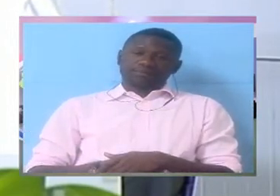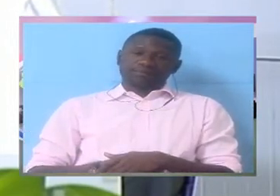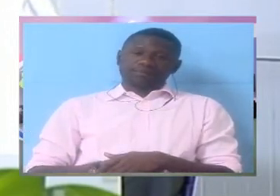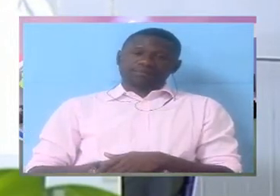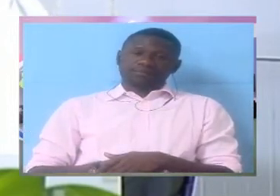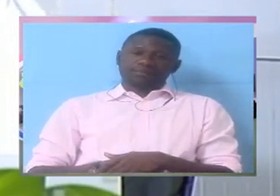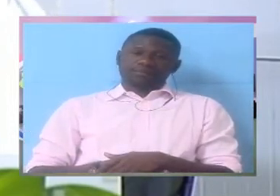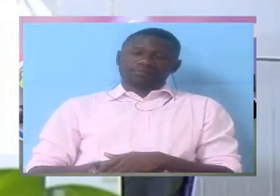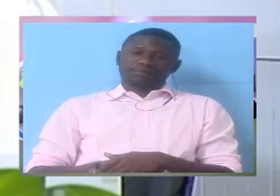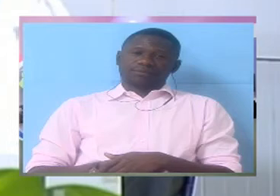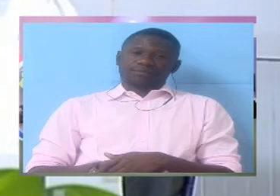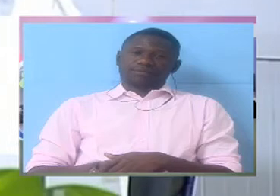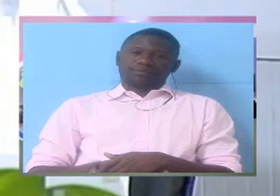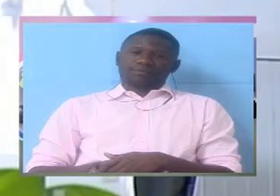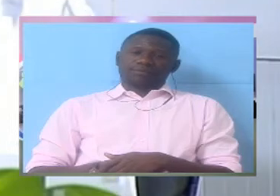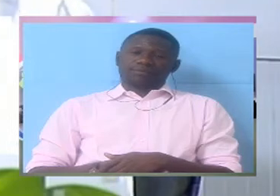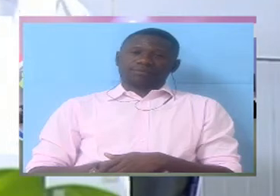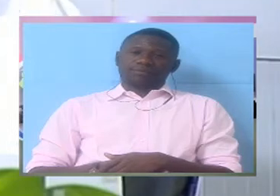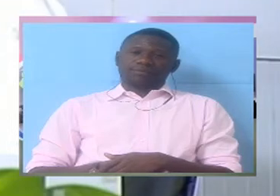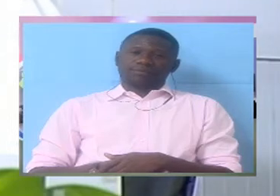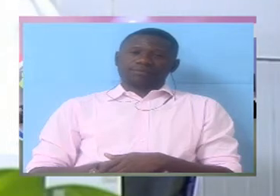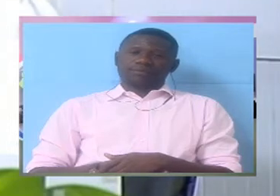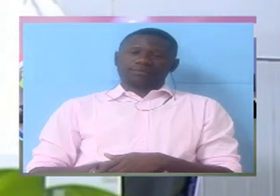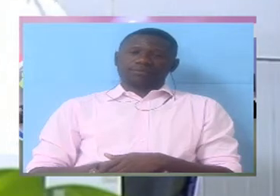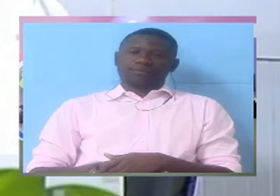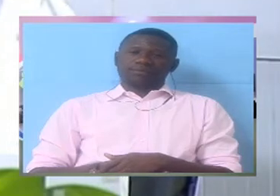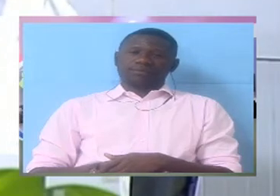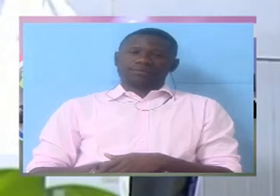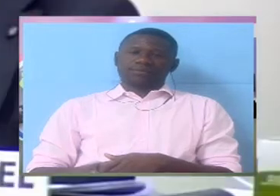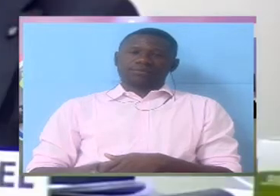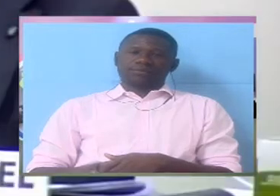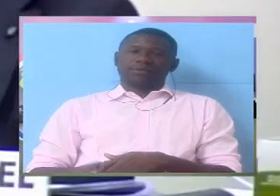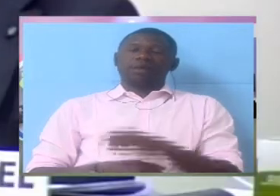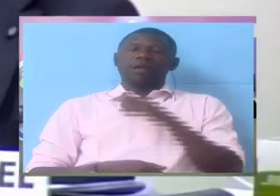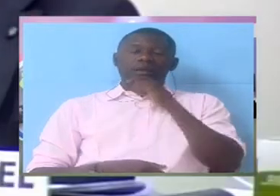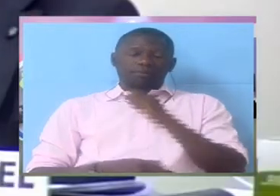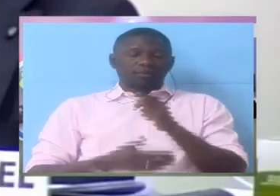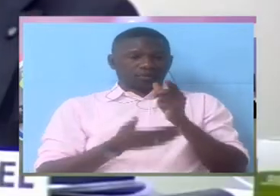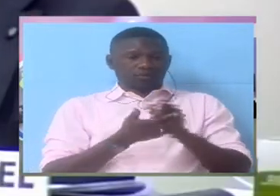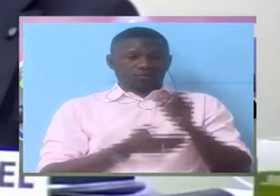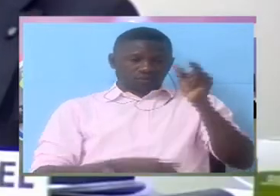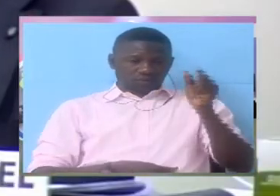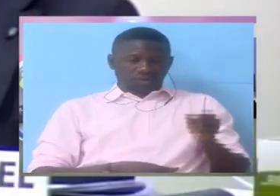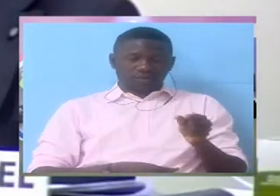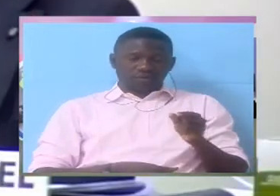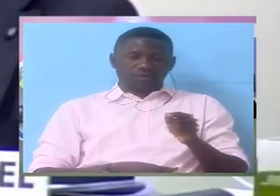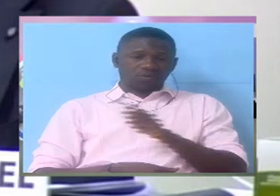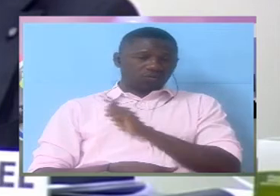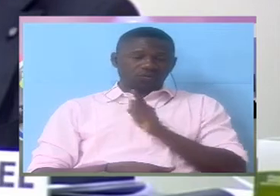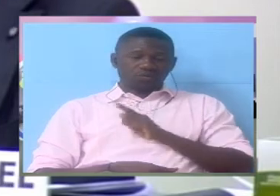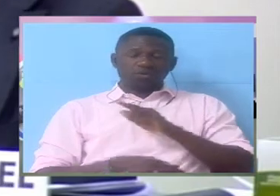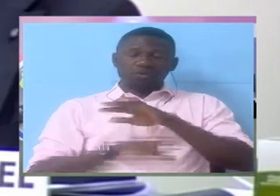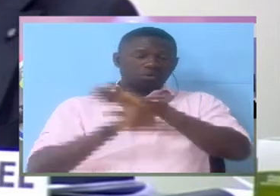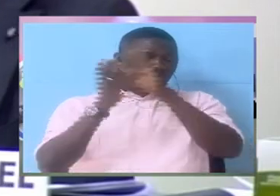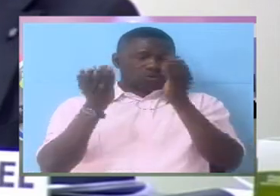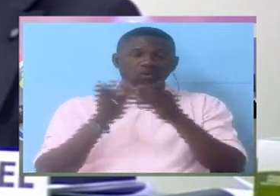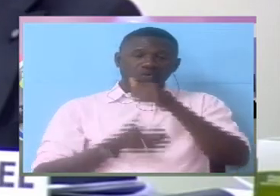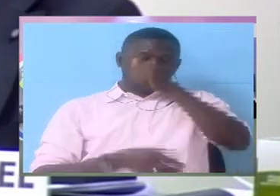otumu kafutandi obundala. Mr. Witness, we've all worked in investigation